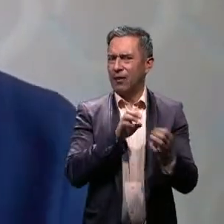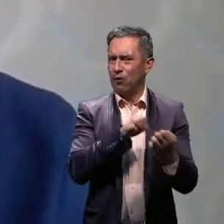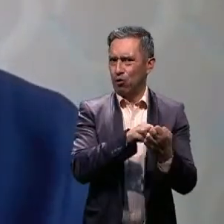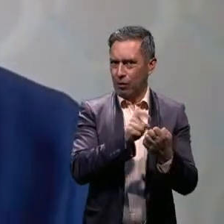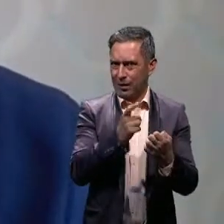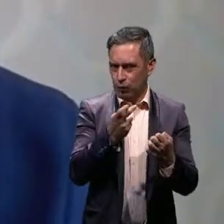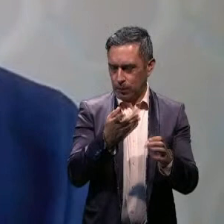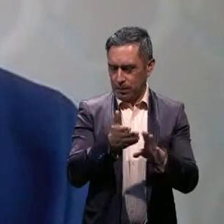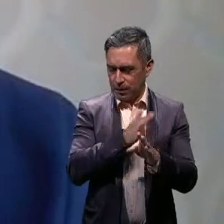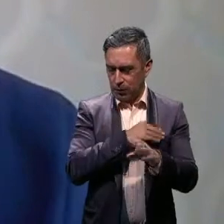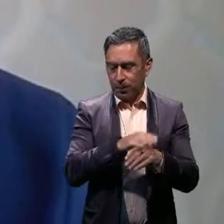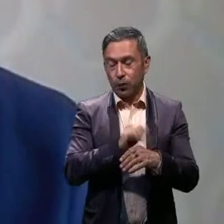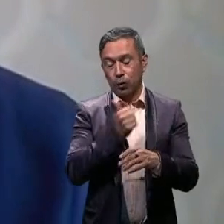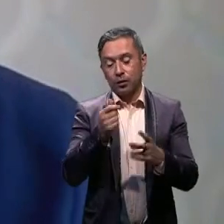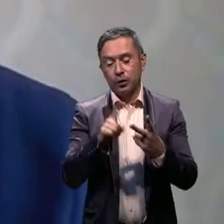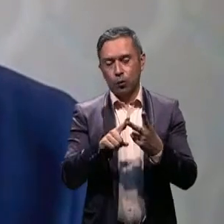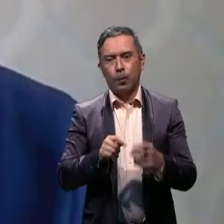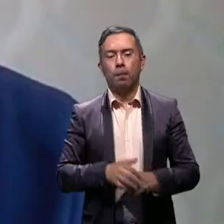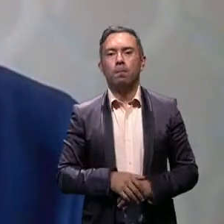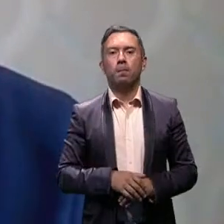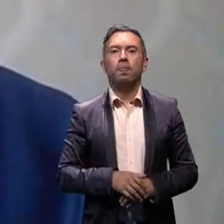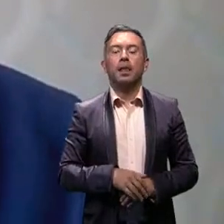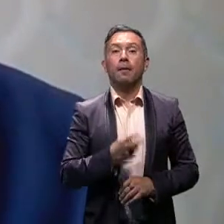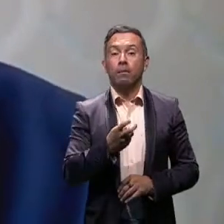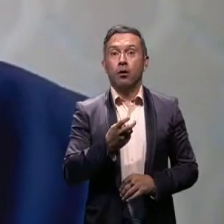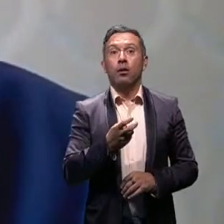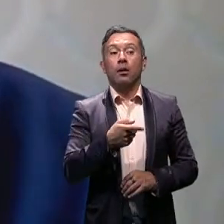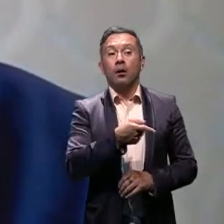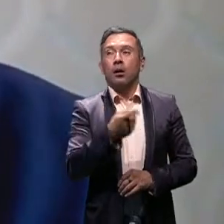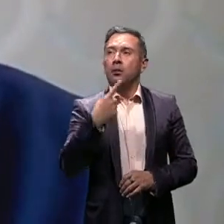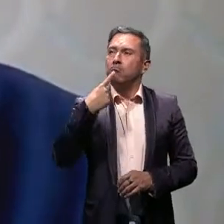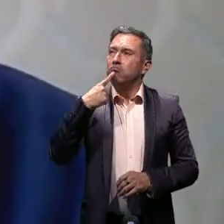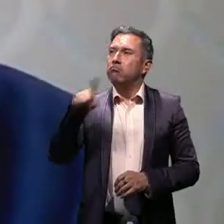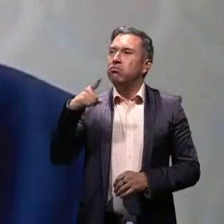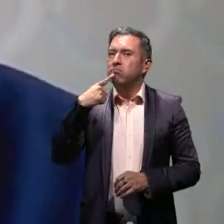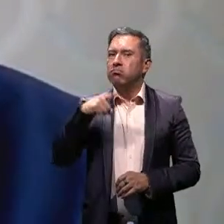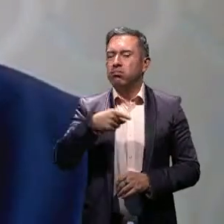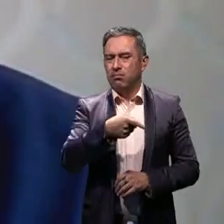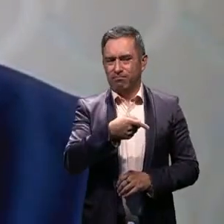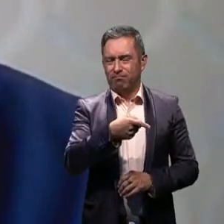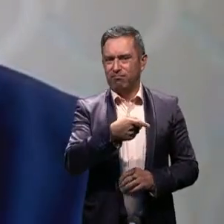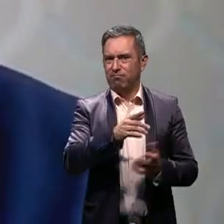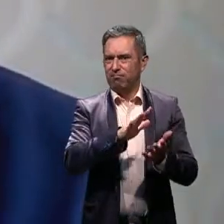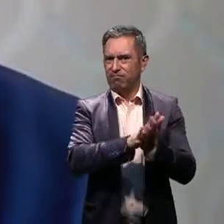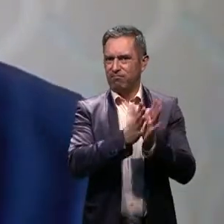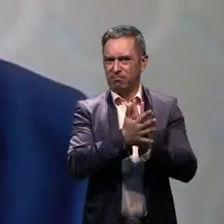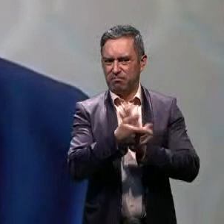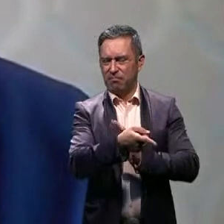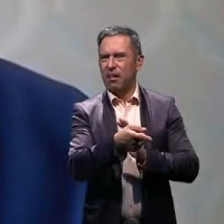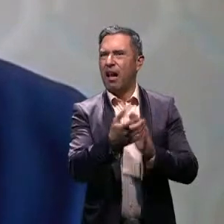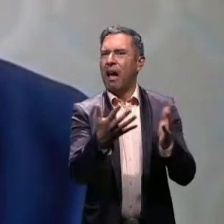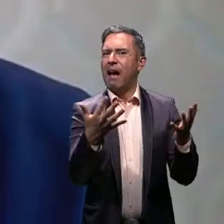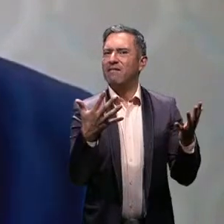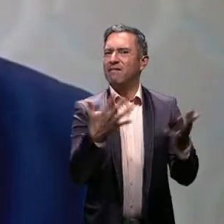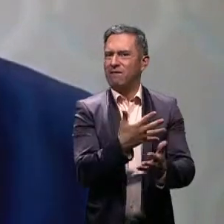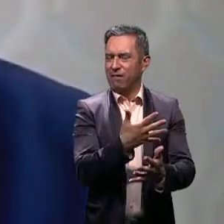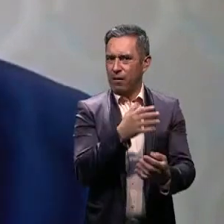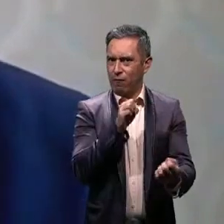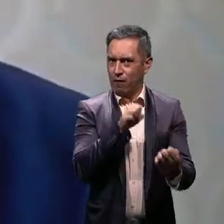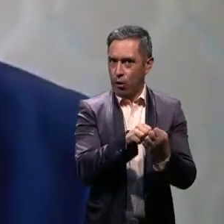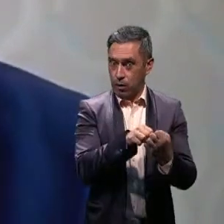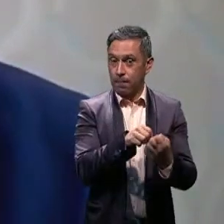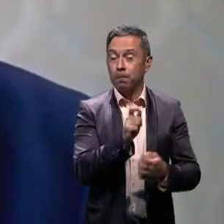changes before the past. So the second change is that this fraud or these